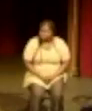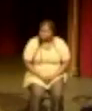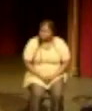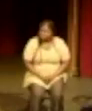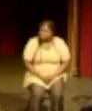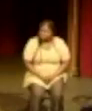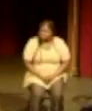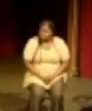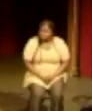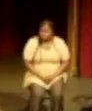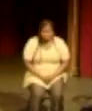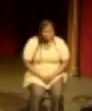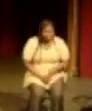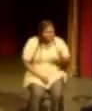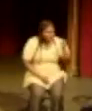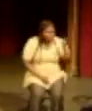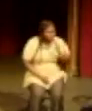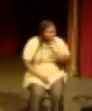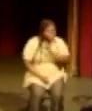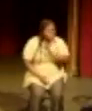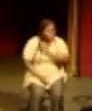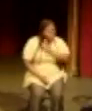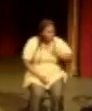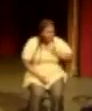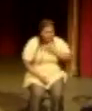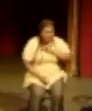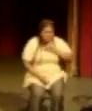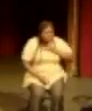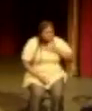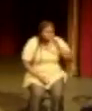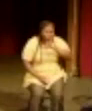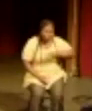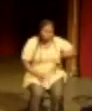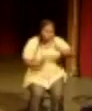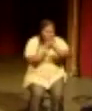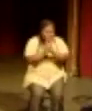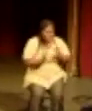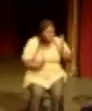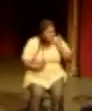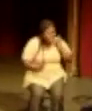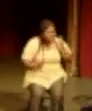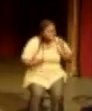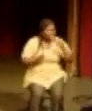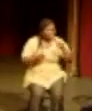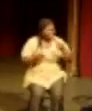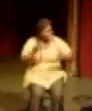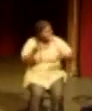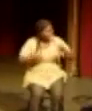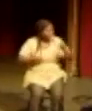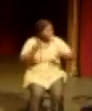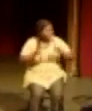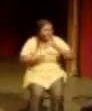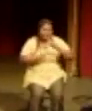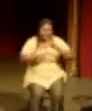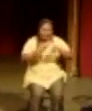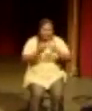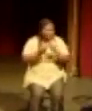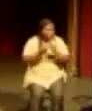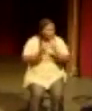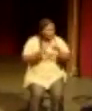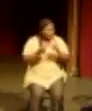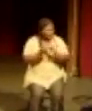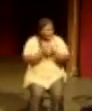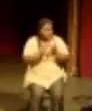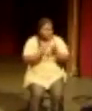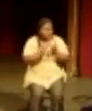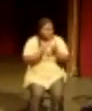the state are arguing about how to disperse this cost of living adjustment. Our board said, let's give it all to